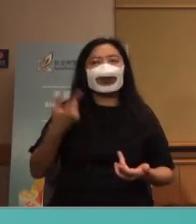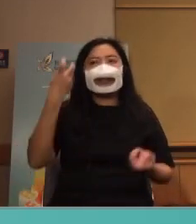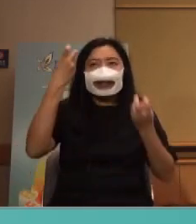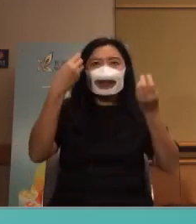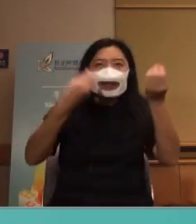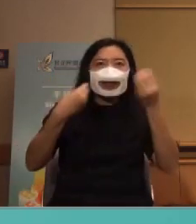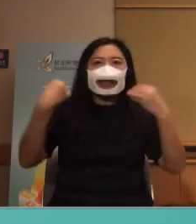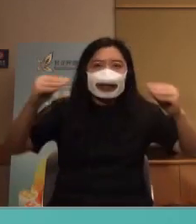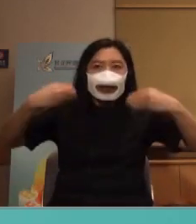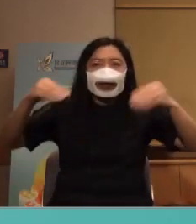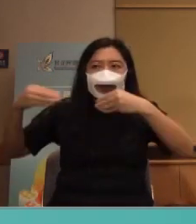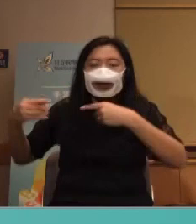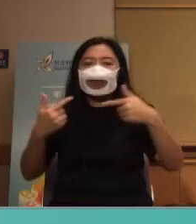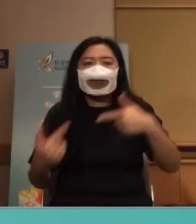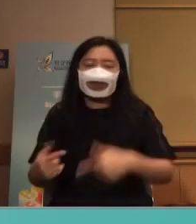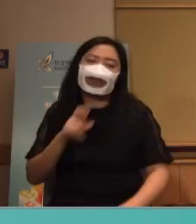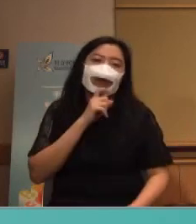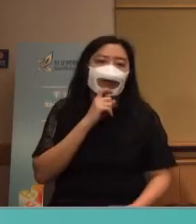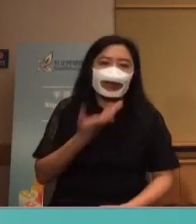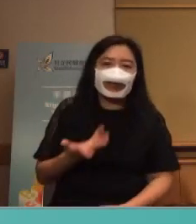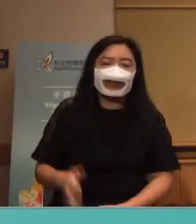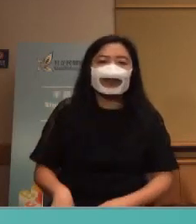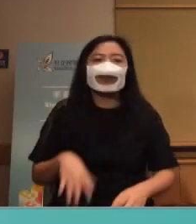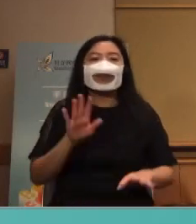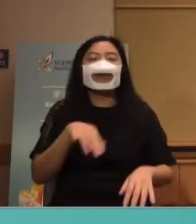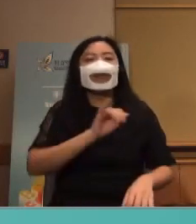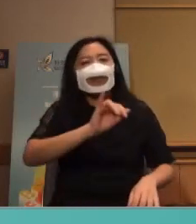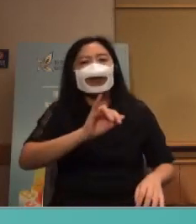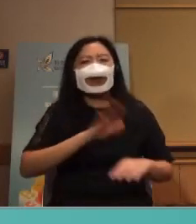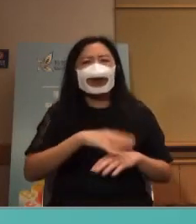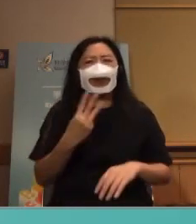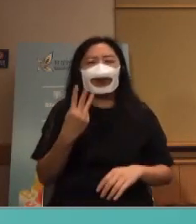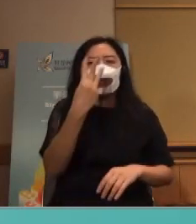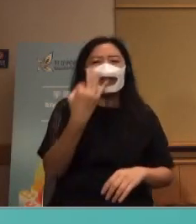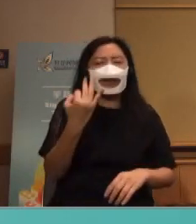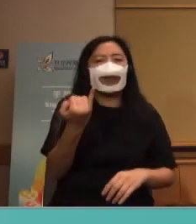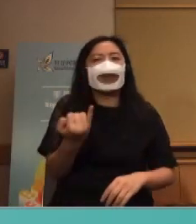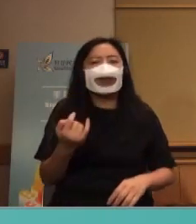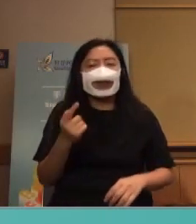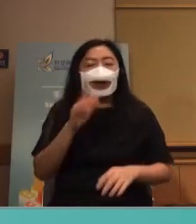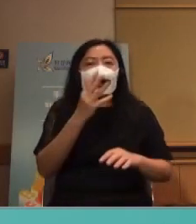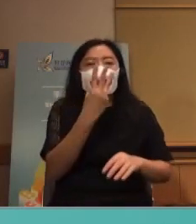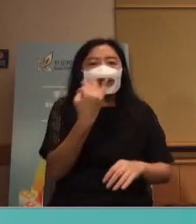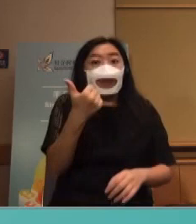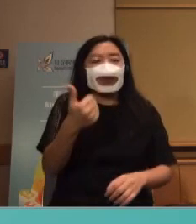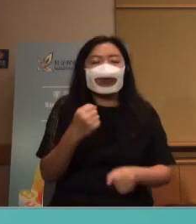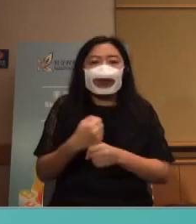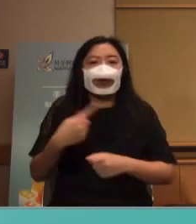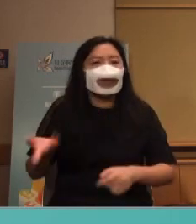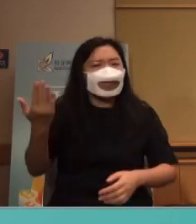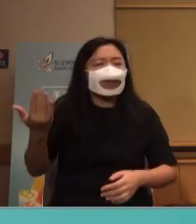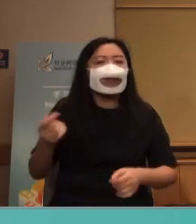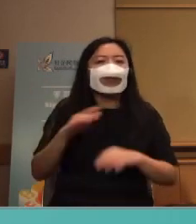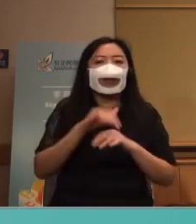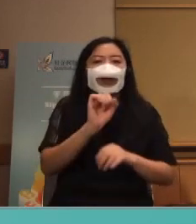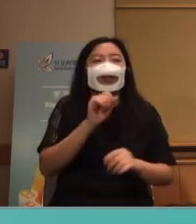just like, hey, Web3 is good, let's go. And then I suggest to ask more people and make sure what kind of social impact you want to